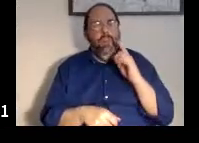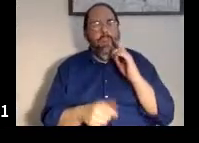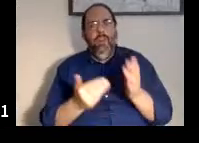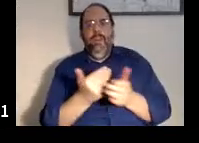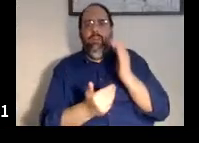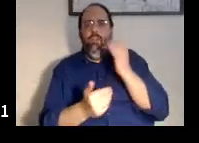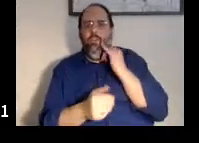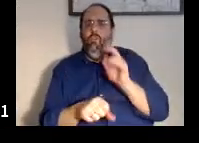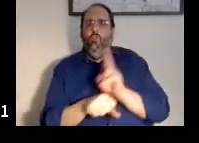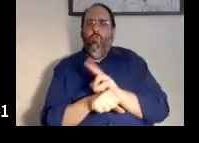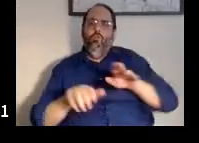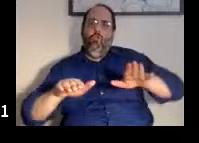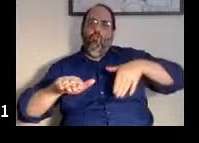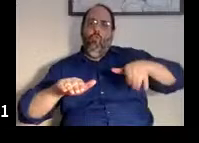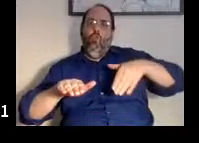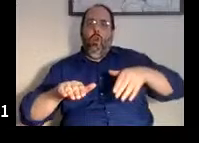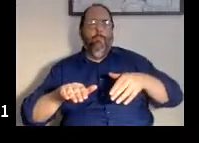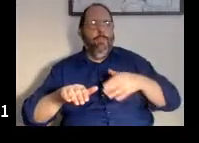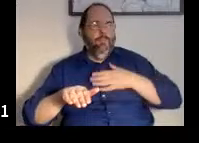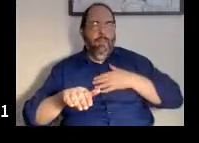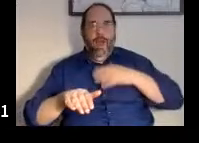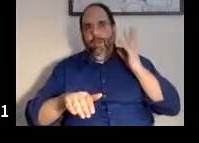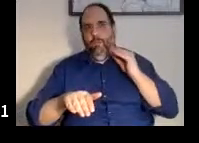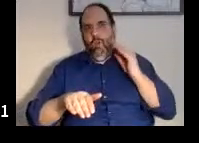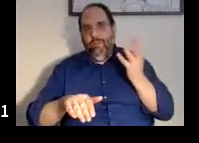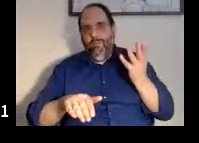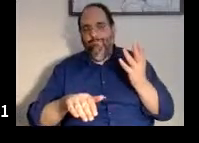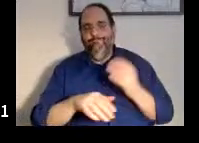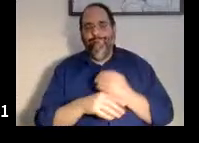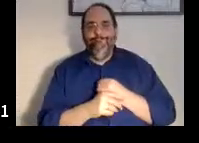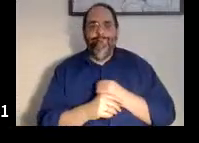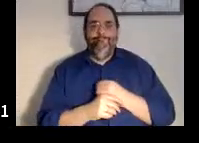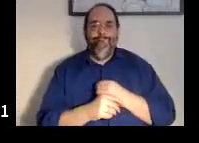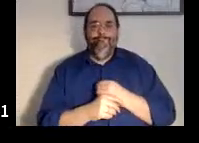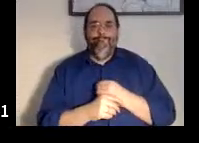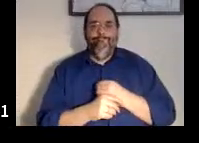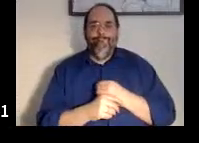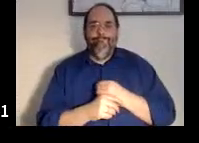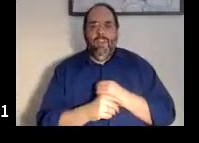for scooters. Has been my usage.